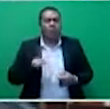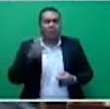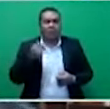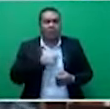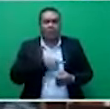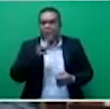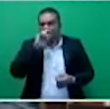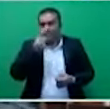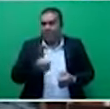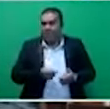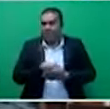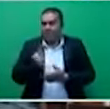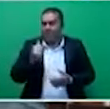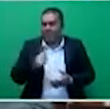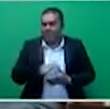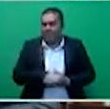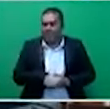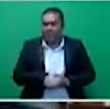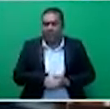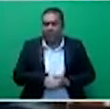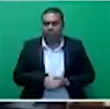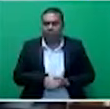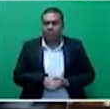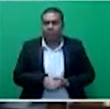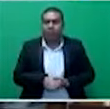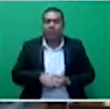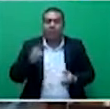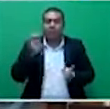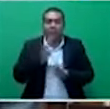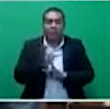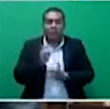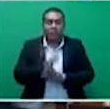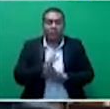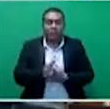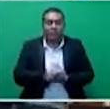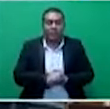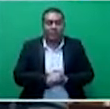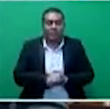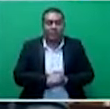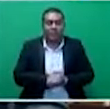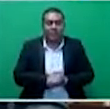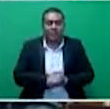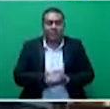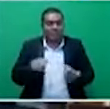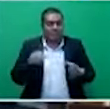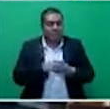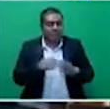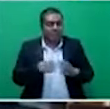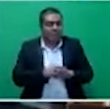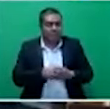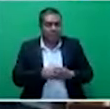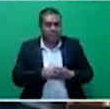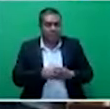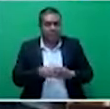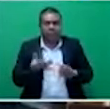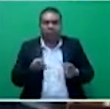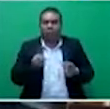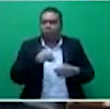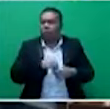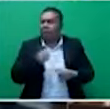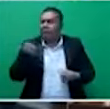cannot pay back, Mr. Speaker, sir, Honourable Lalan Babu, especially multilateral banks that are AAA rated by International Credit Rating Agency?